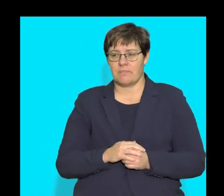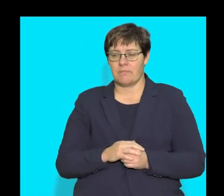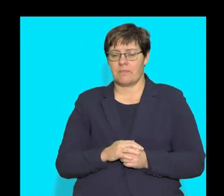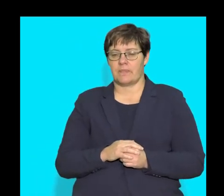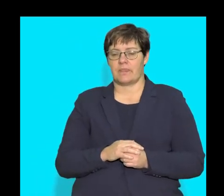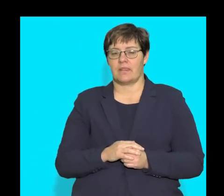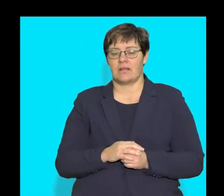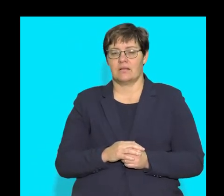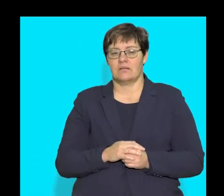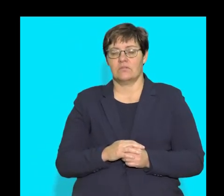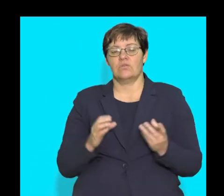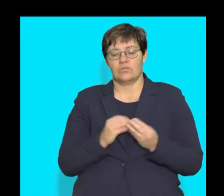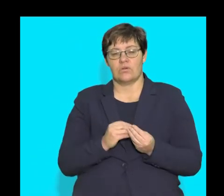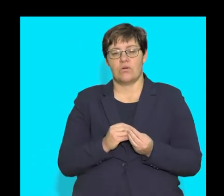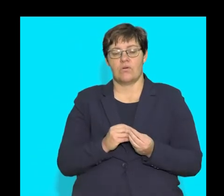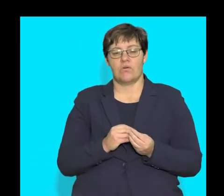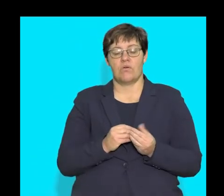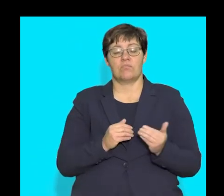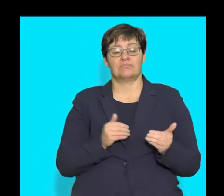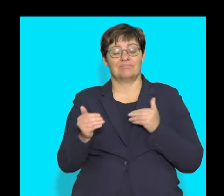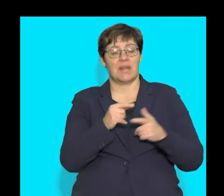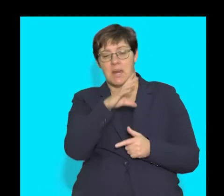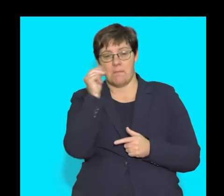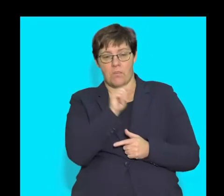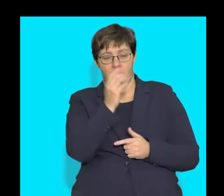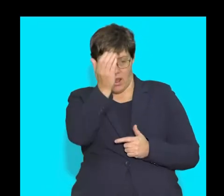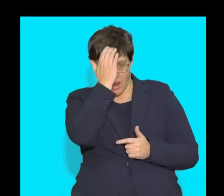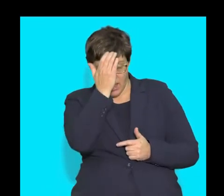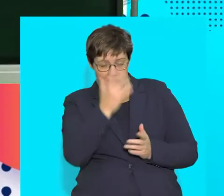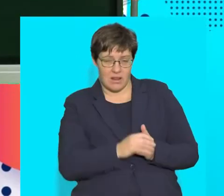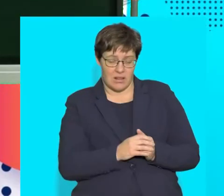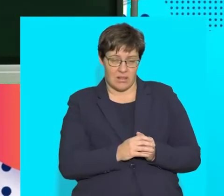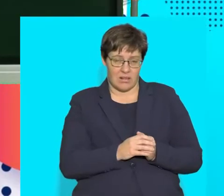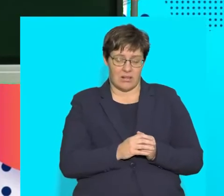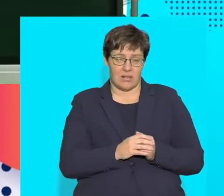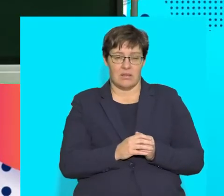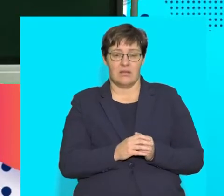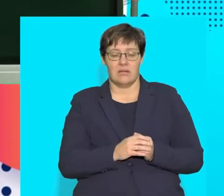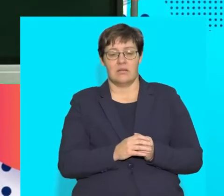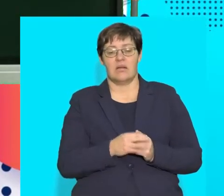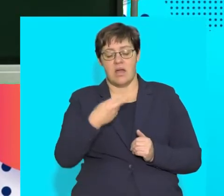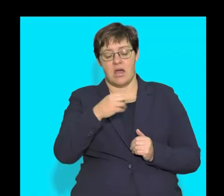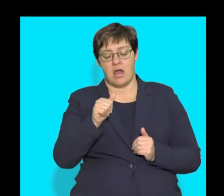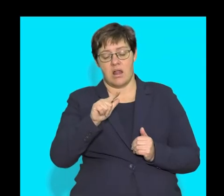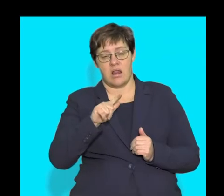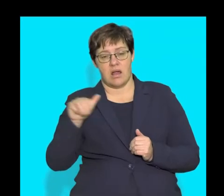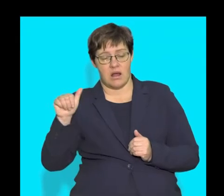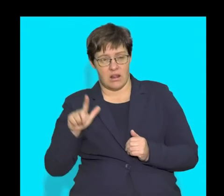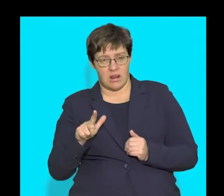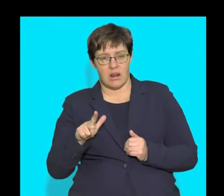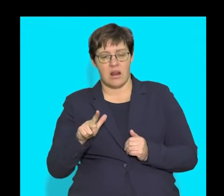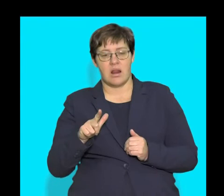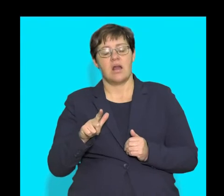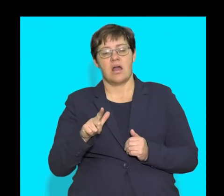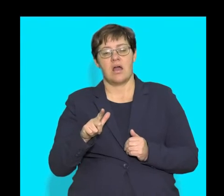them. We also would have heard of a diet which is halal. And then again, that's a diet followed by the